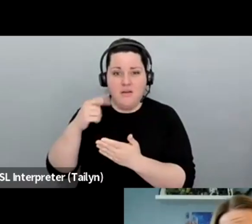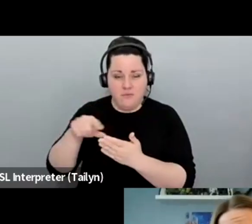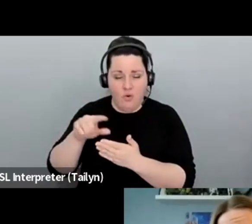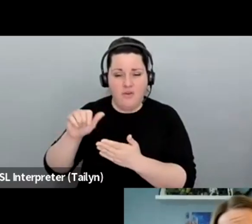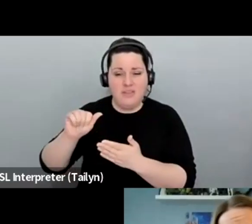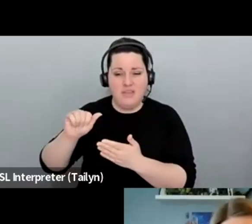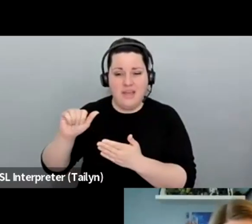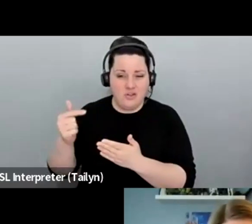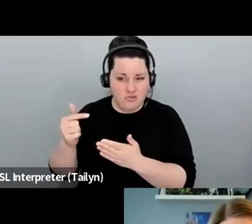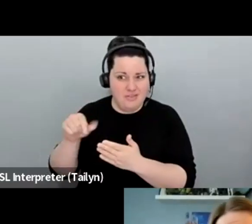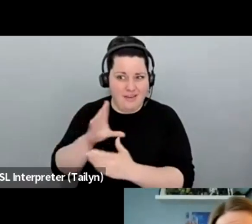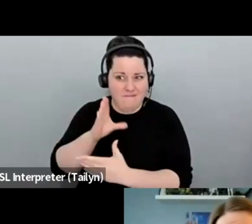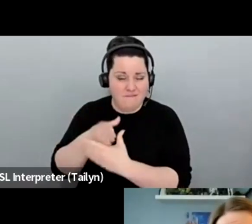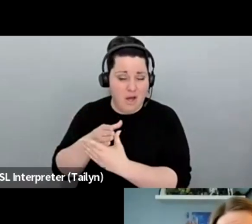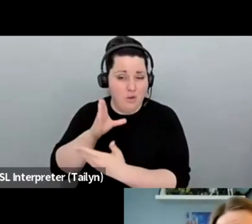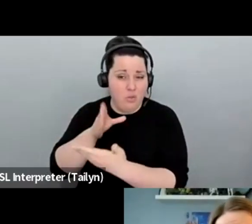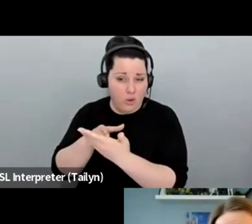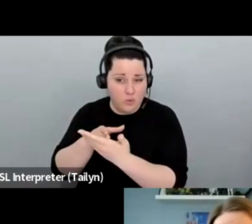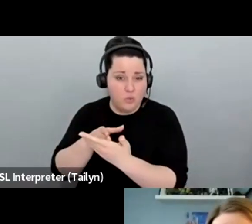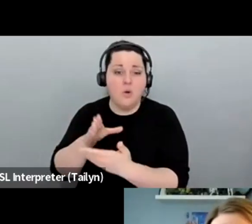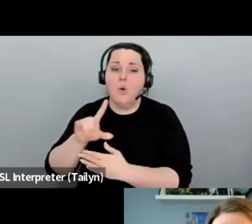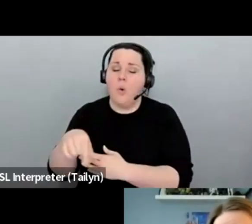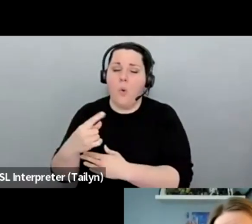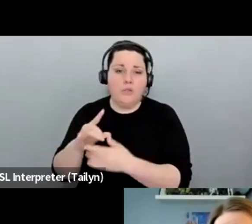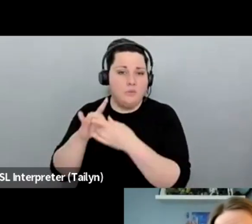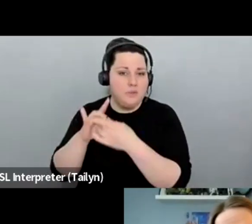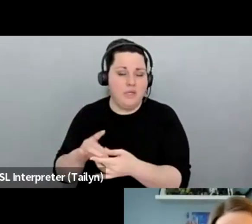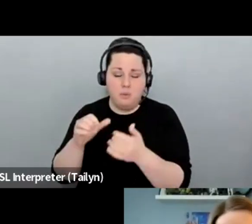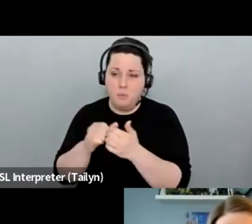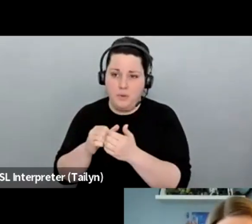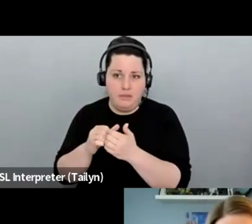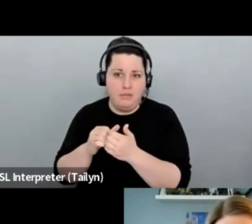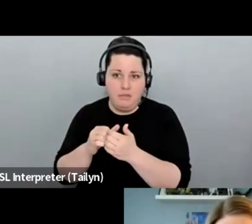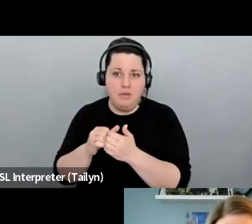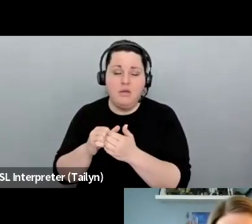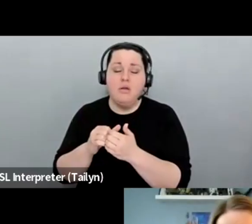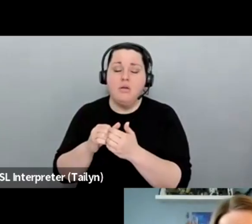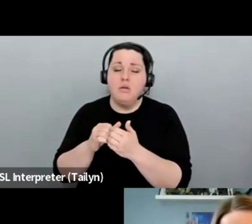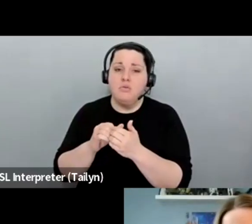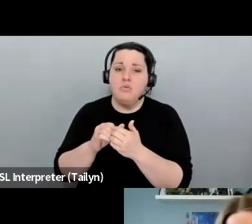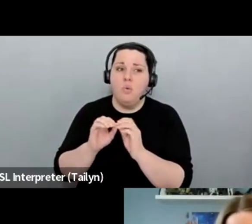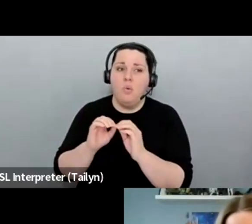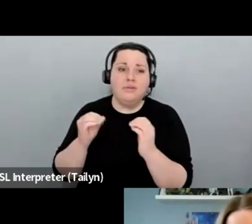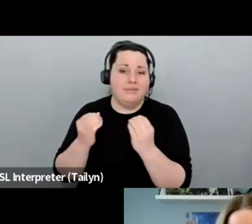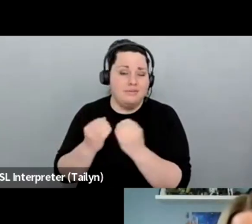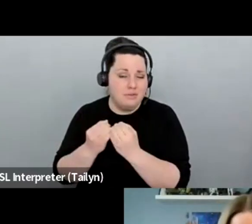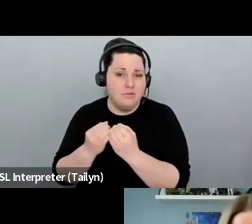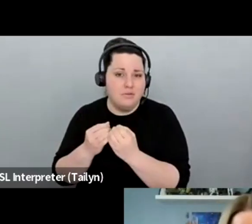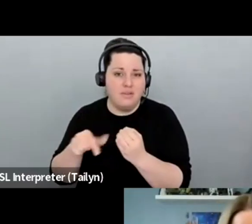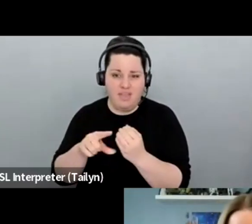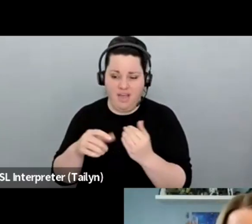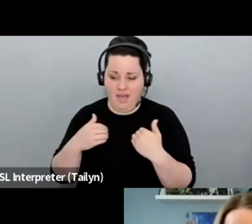that filed the lawsuit, and only related to two organizations that had